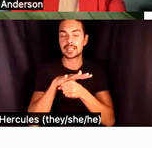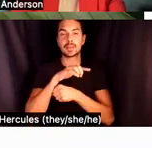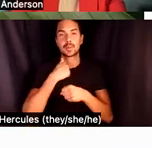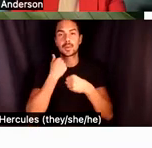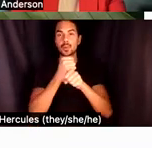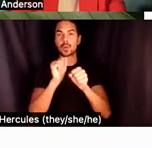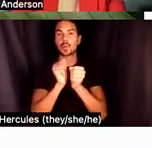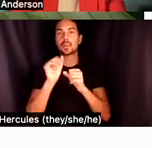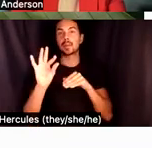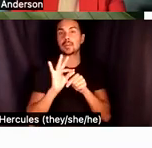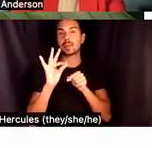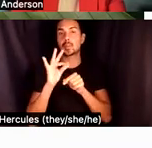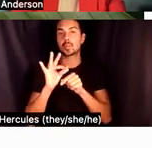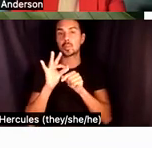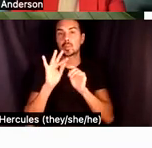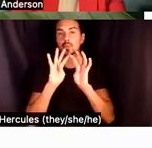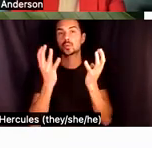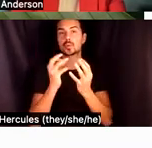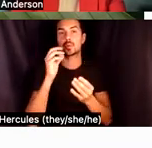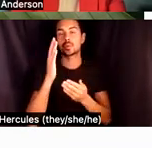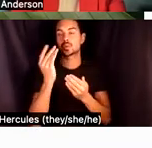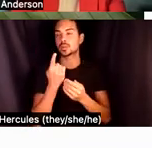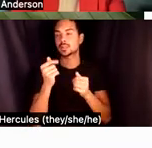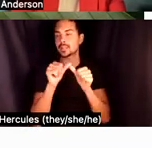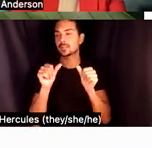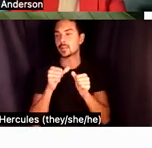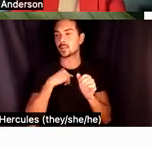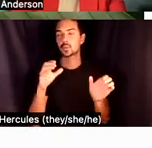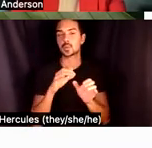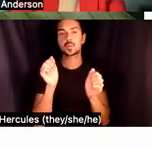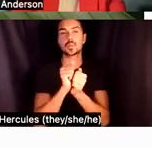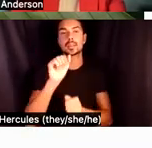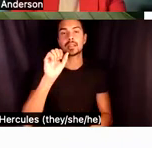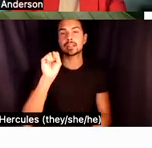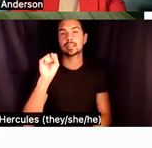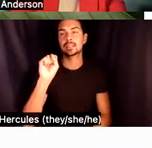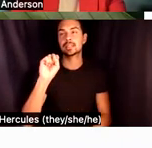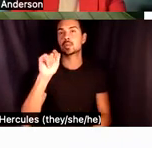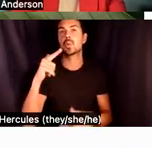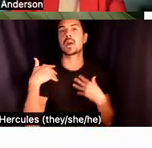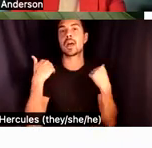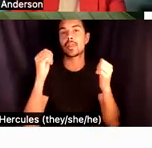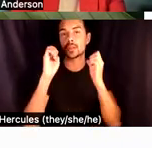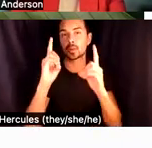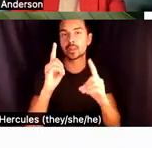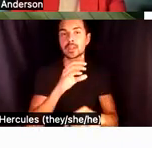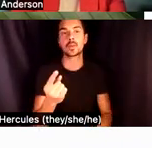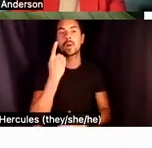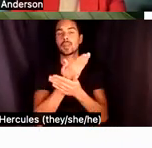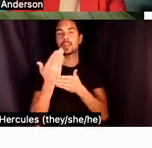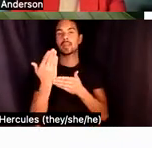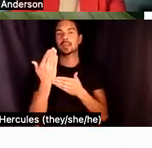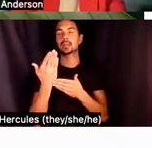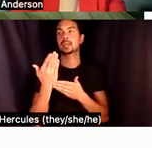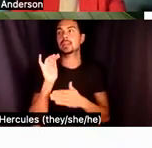beadwork circles, or even just the space that we do with our sexual health education, one of the things